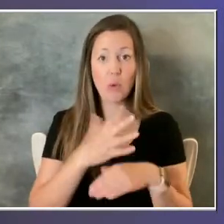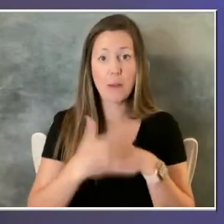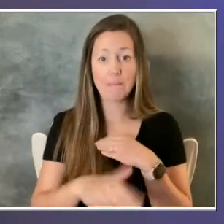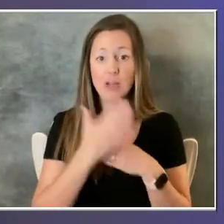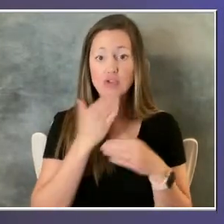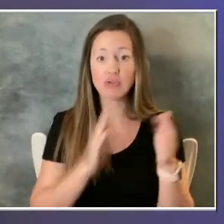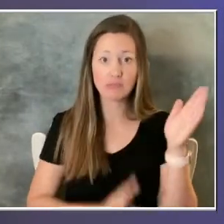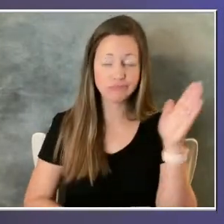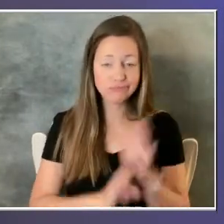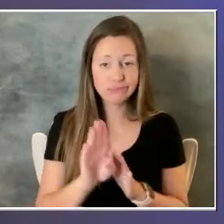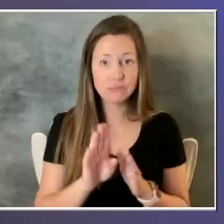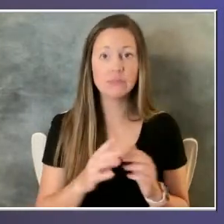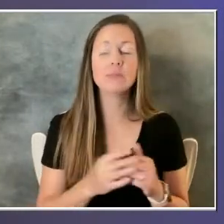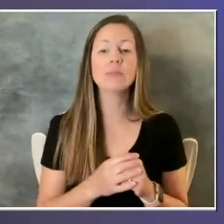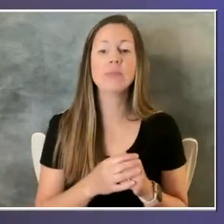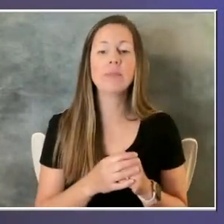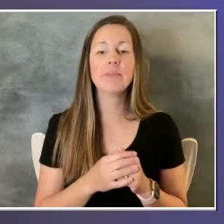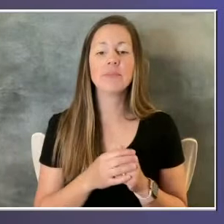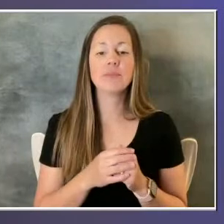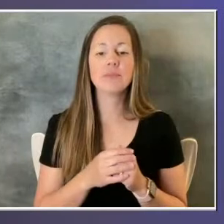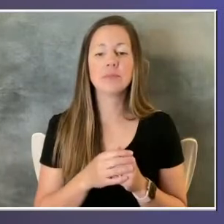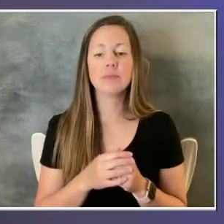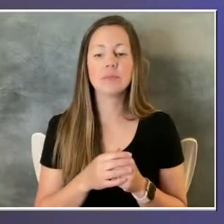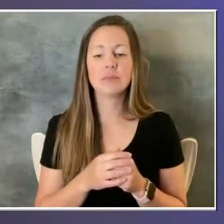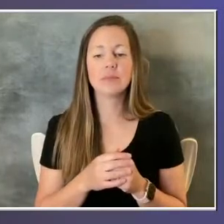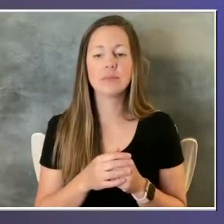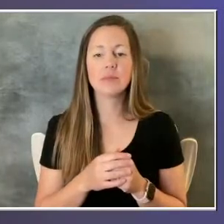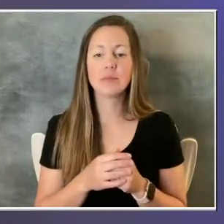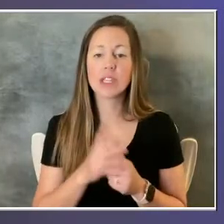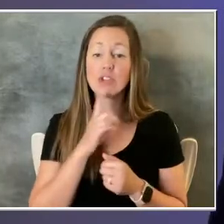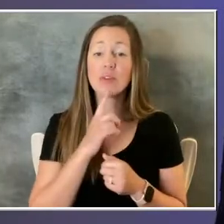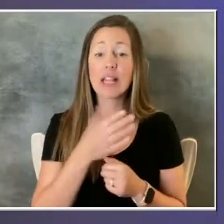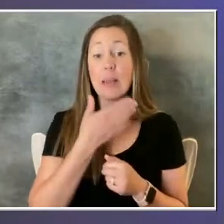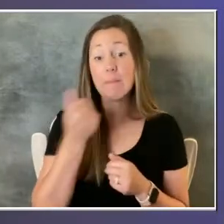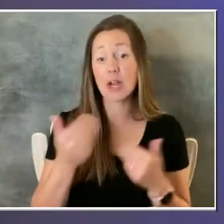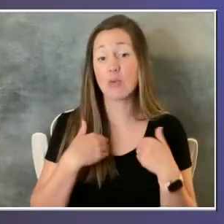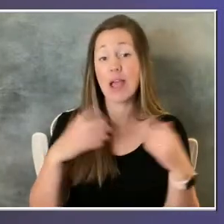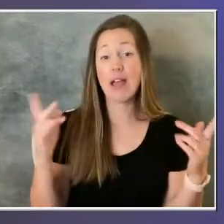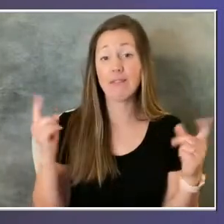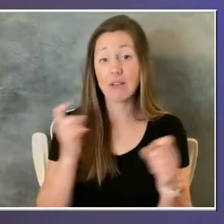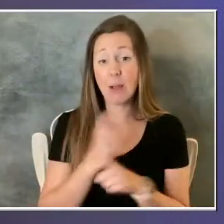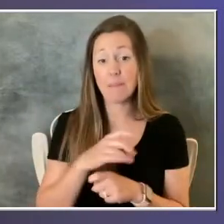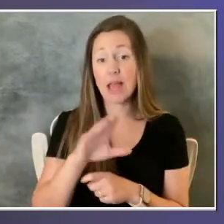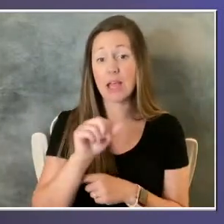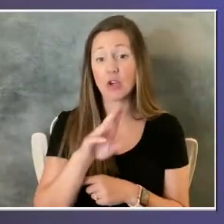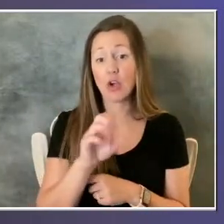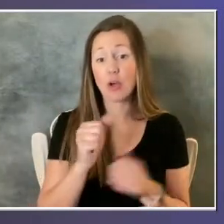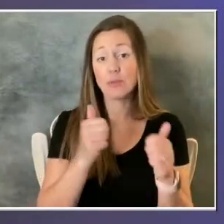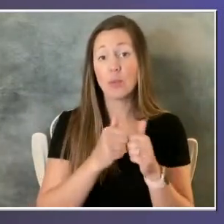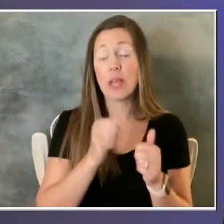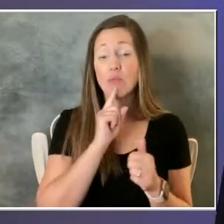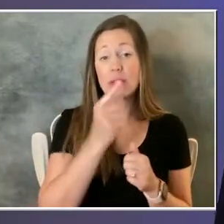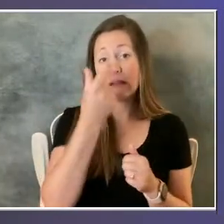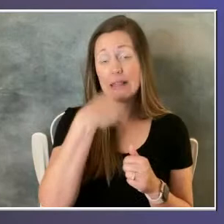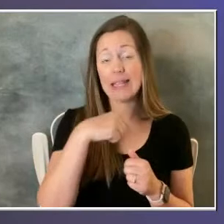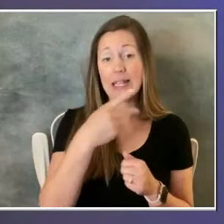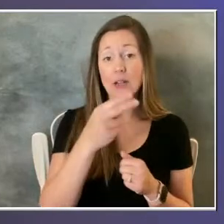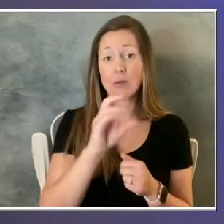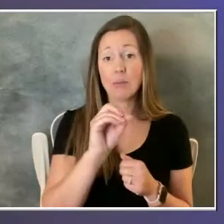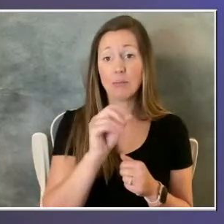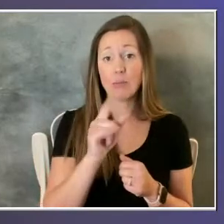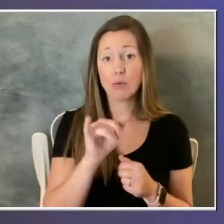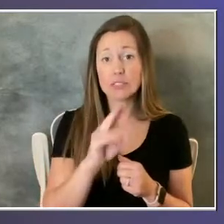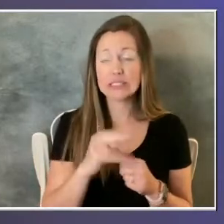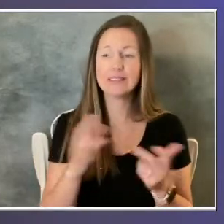better, to incorporate complex carb with lean protein. You mentioned about yogurt, and